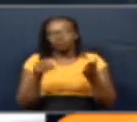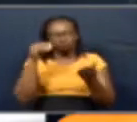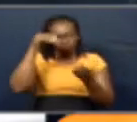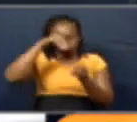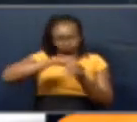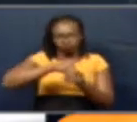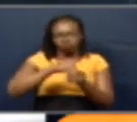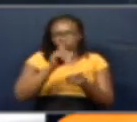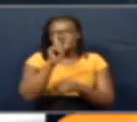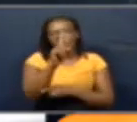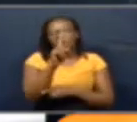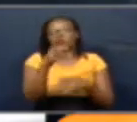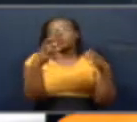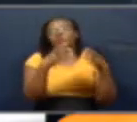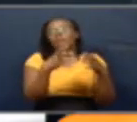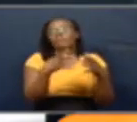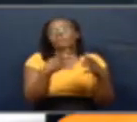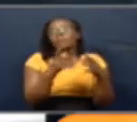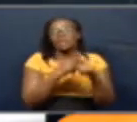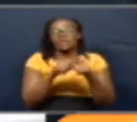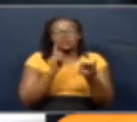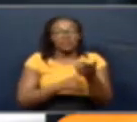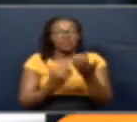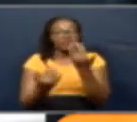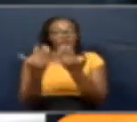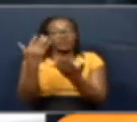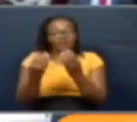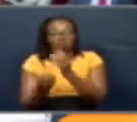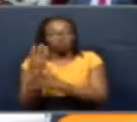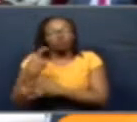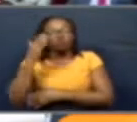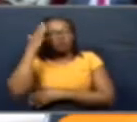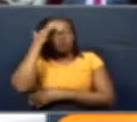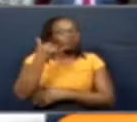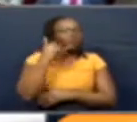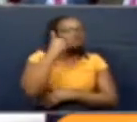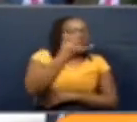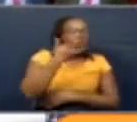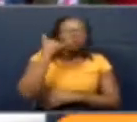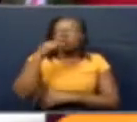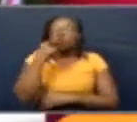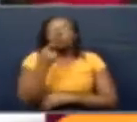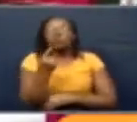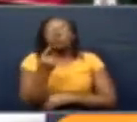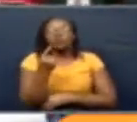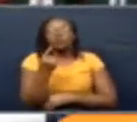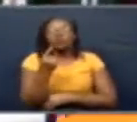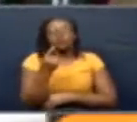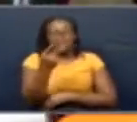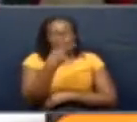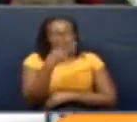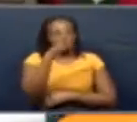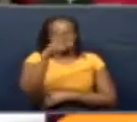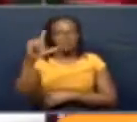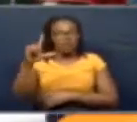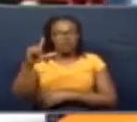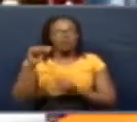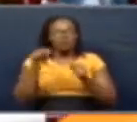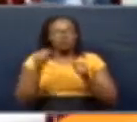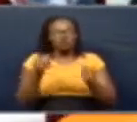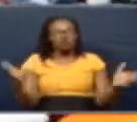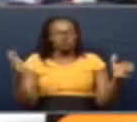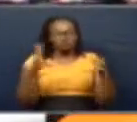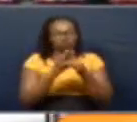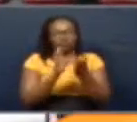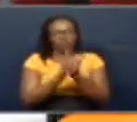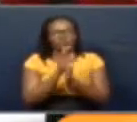unit, that the minute there is a fire, we know who to call. The two bills that are likely to be merged for ease in passage by the two chambers of